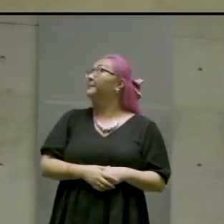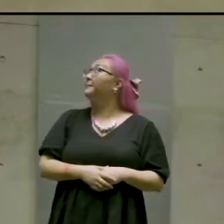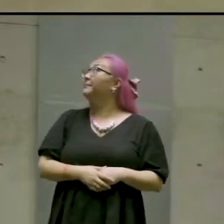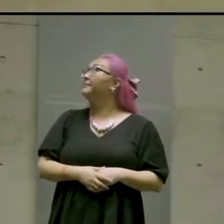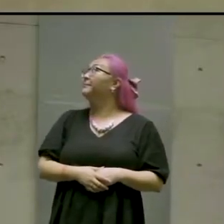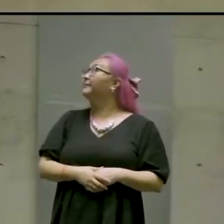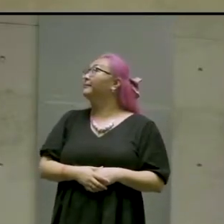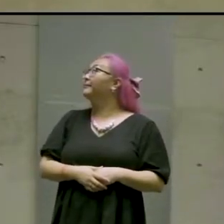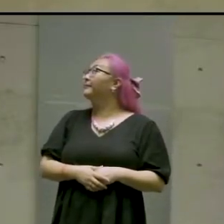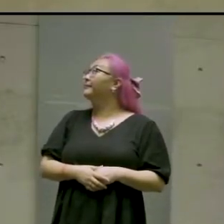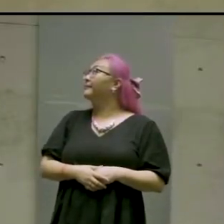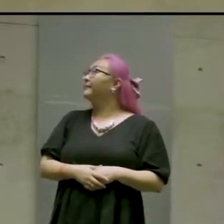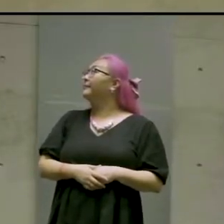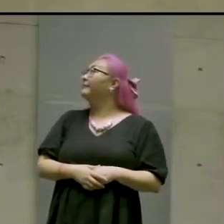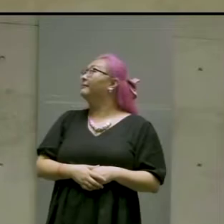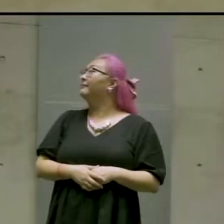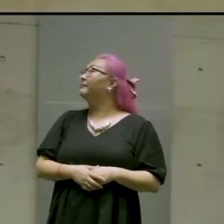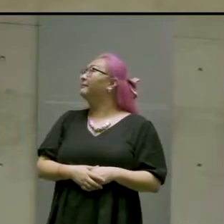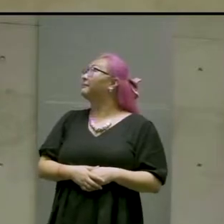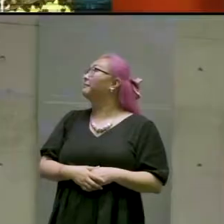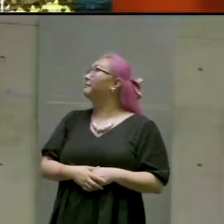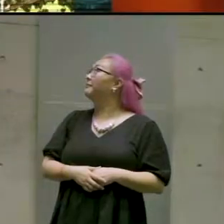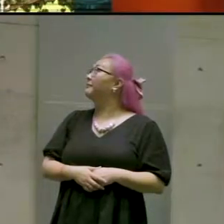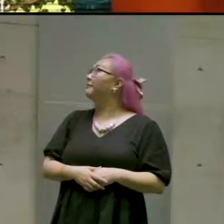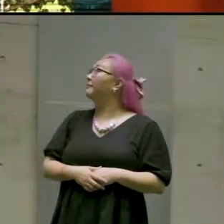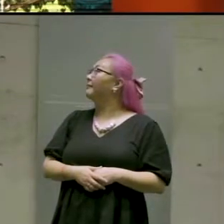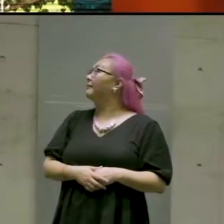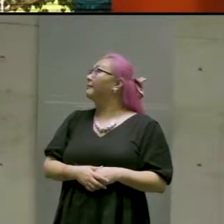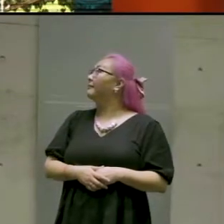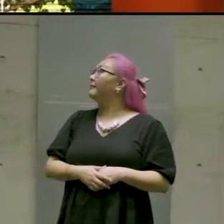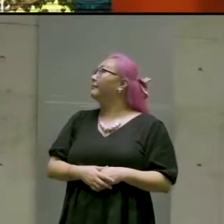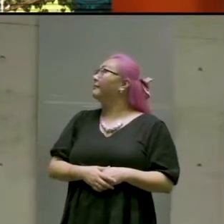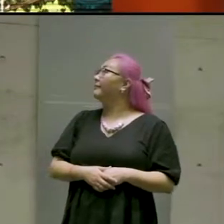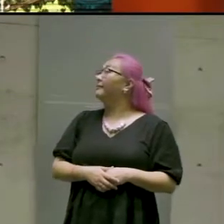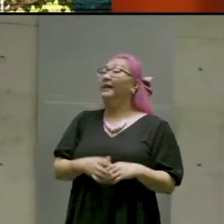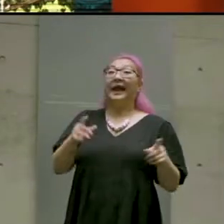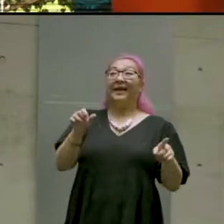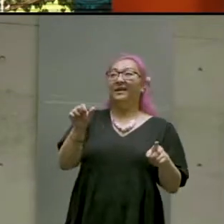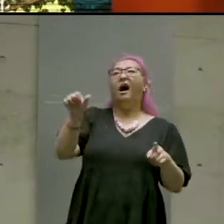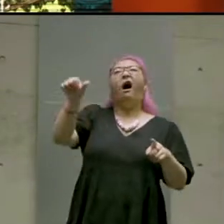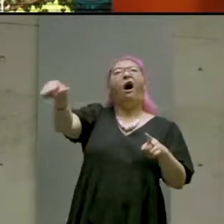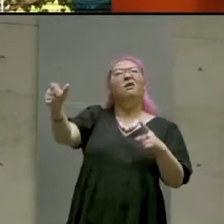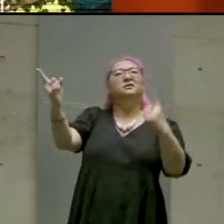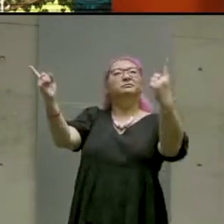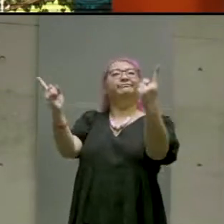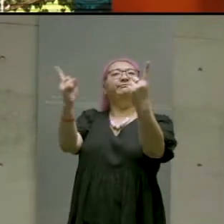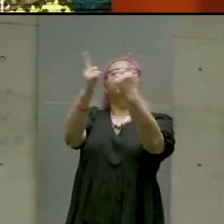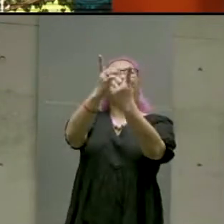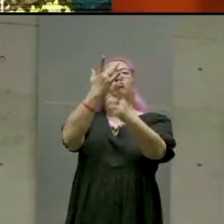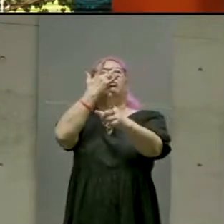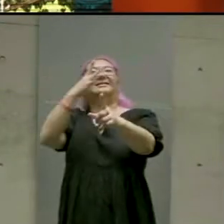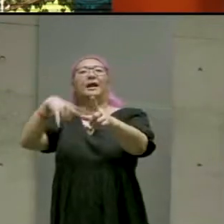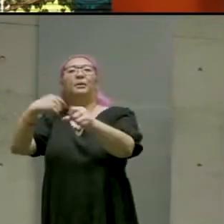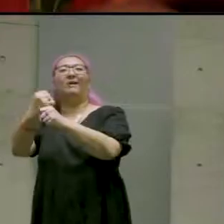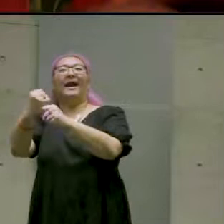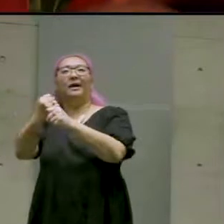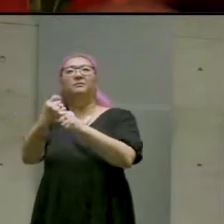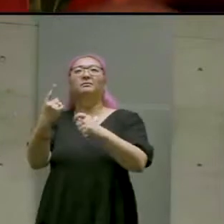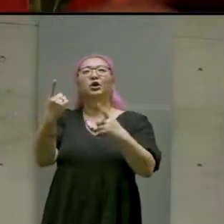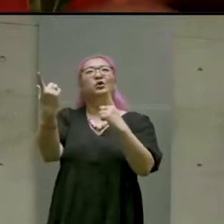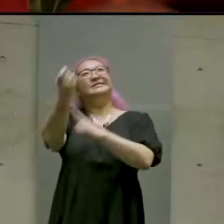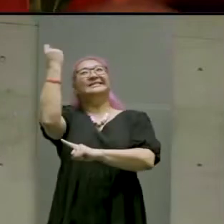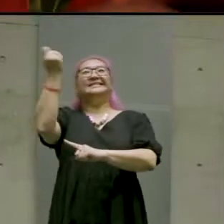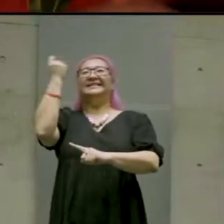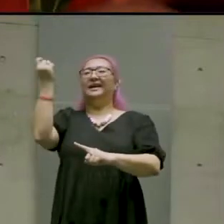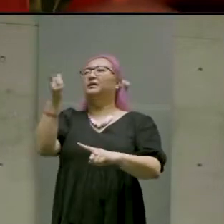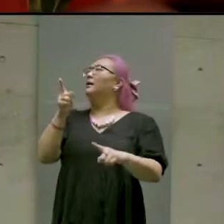Said authority. And after you resolve that situation, you kind of get away with it, except